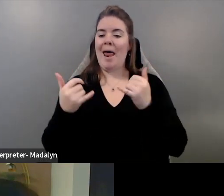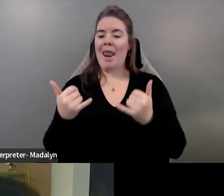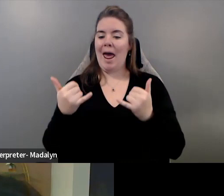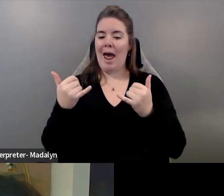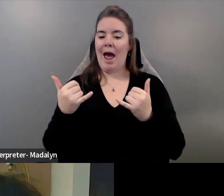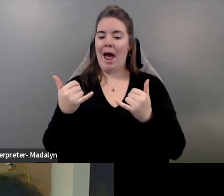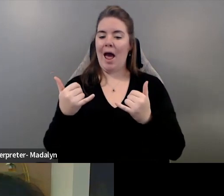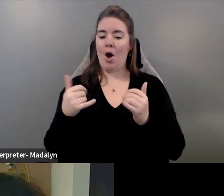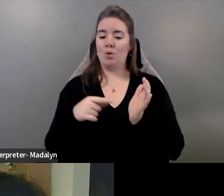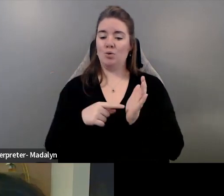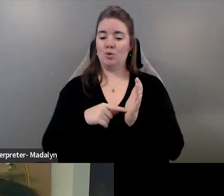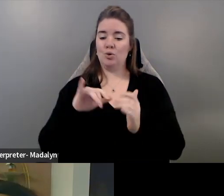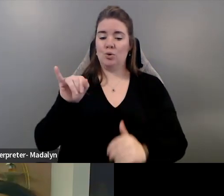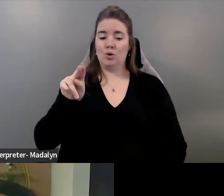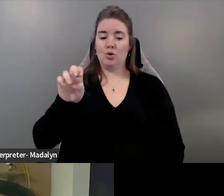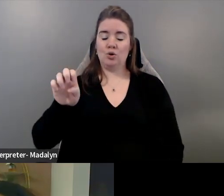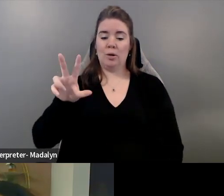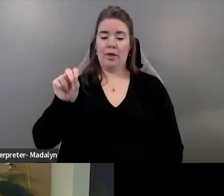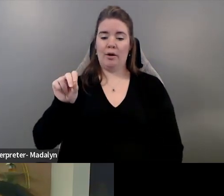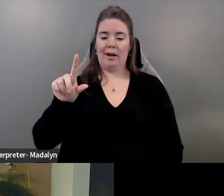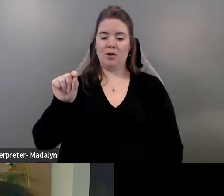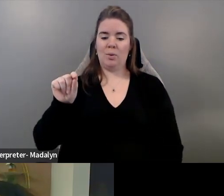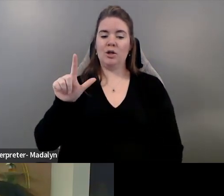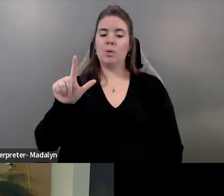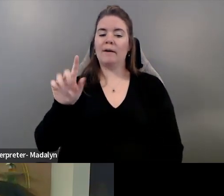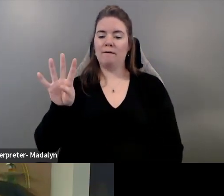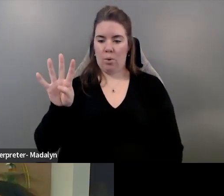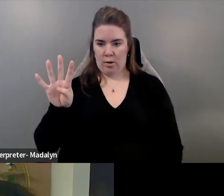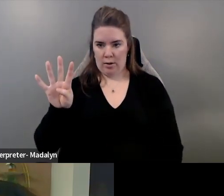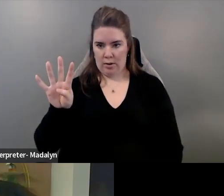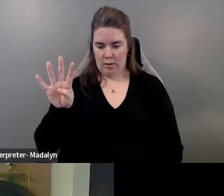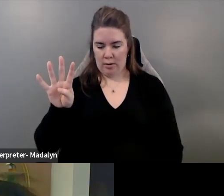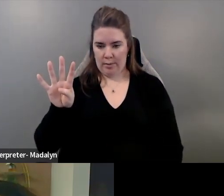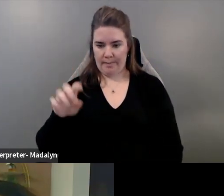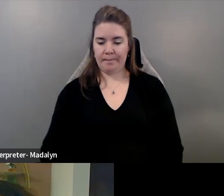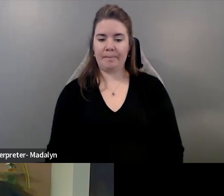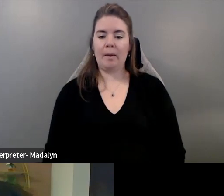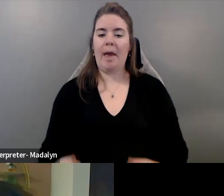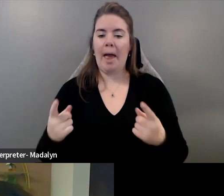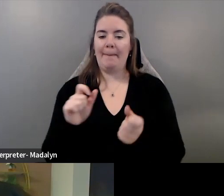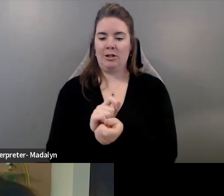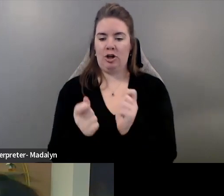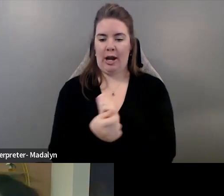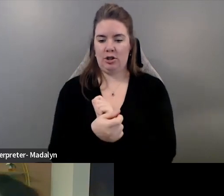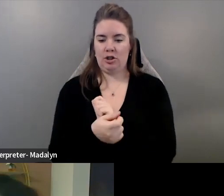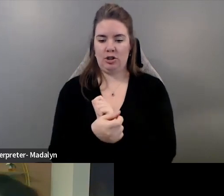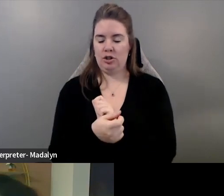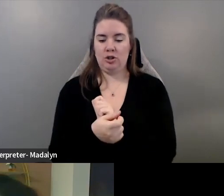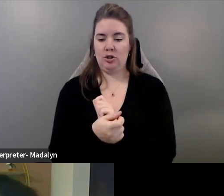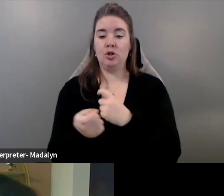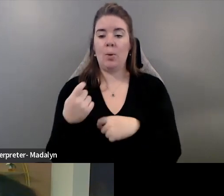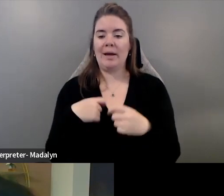30th, 2024. And so there will be a change. So instead of the